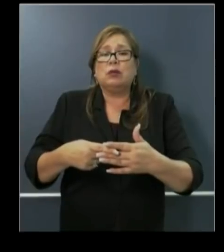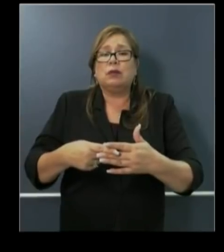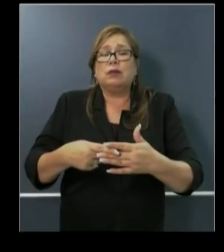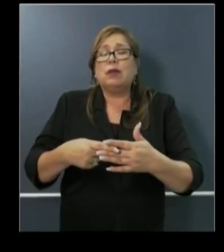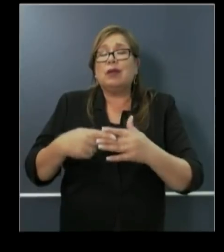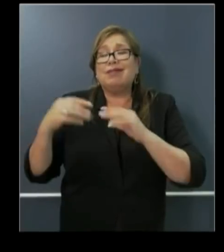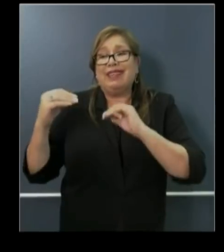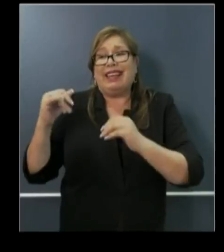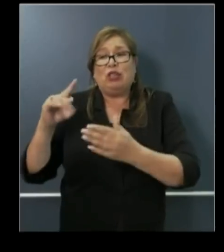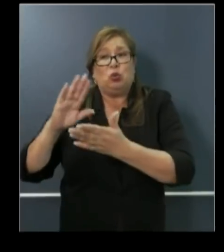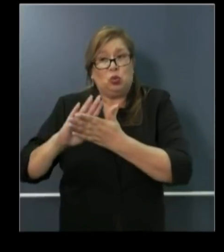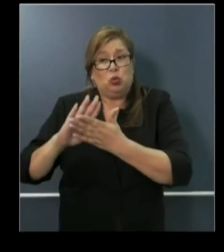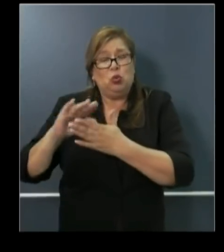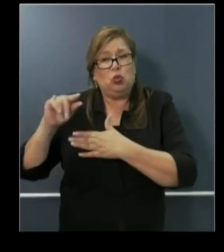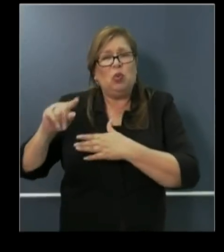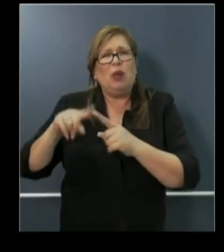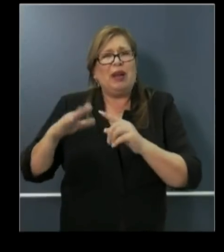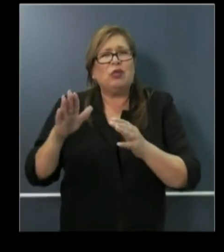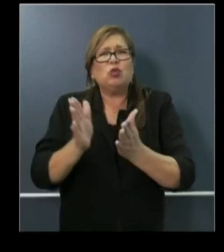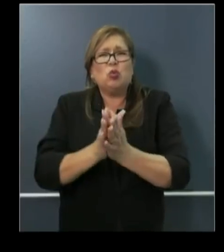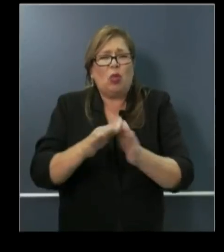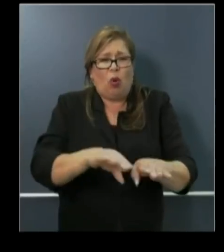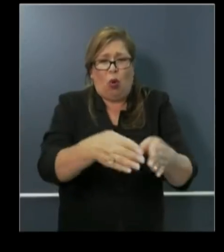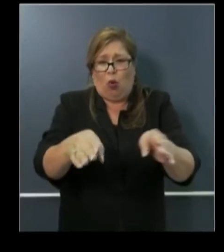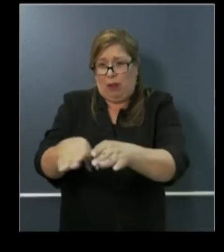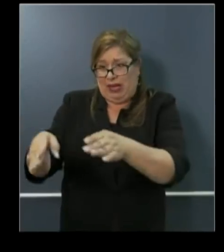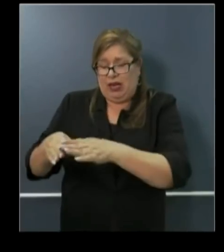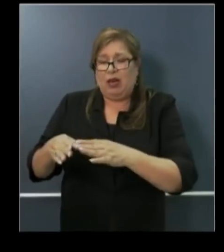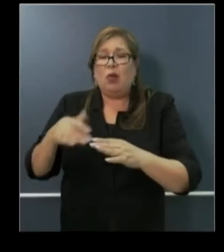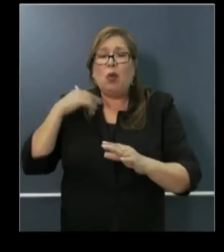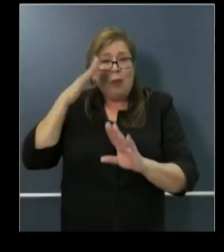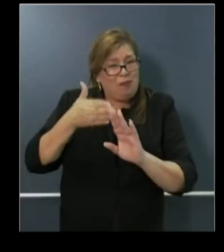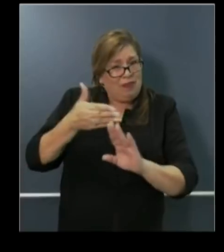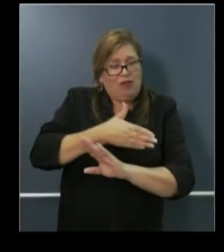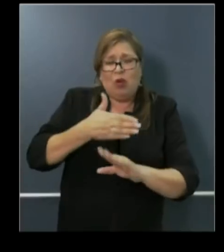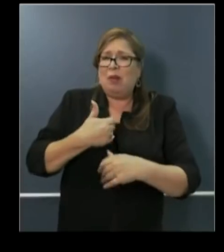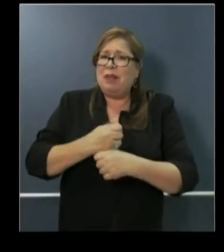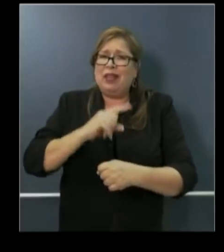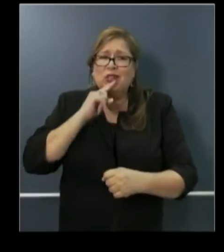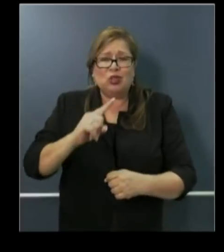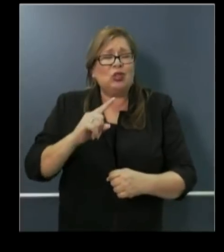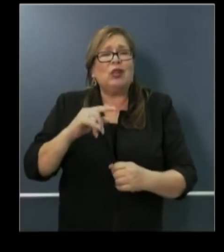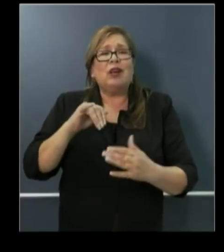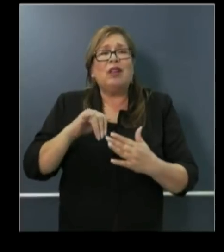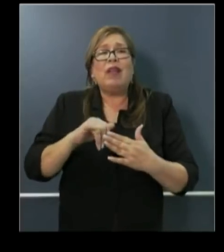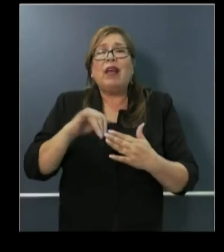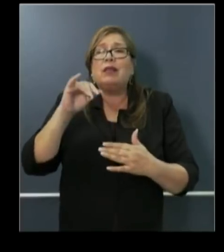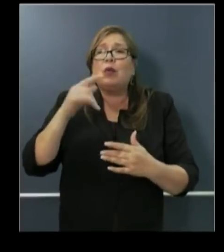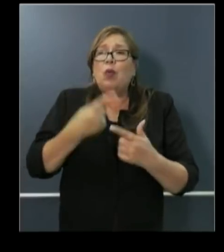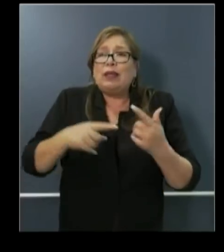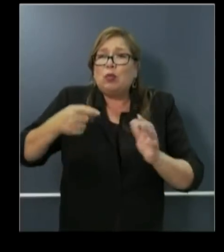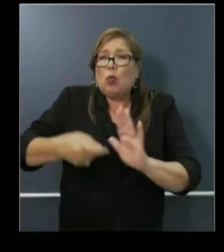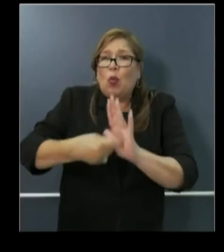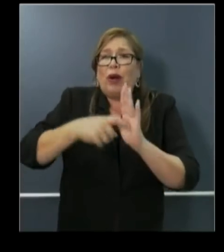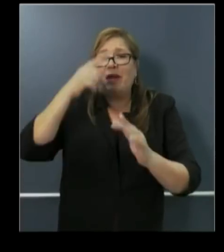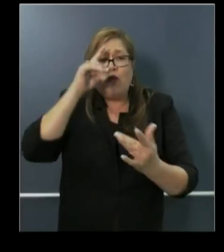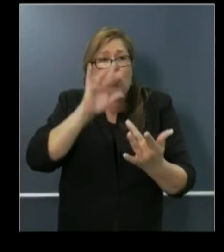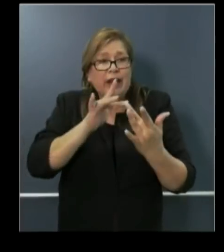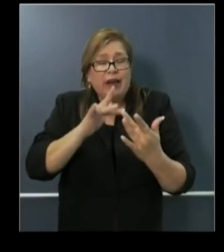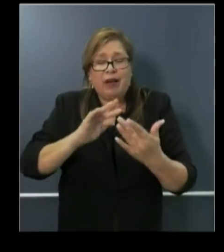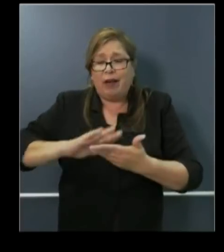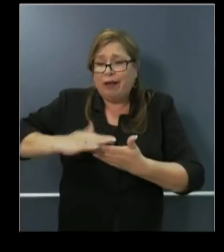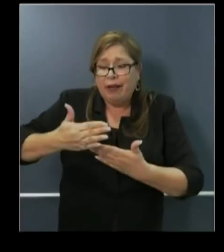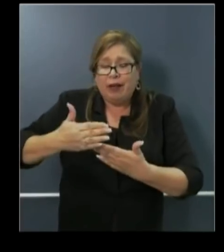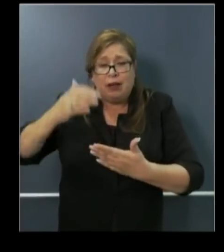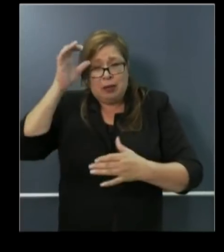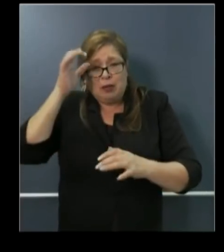in fact have closed that digital gap and taught a lot of people, both kids and teachers and